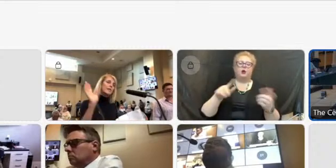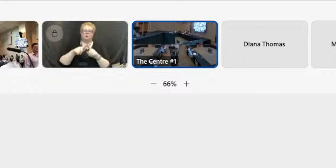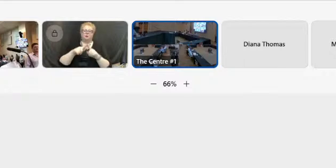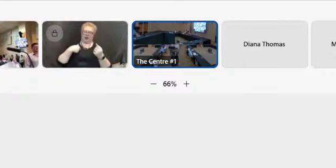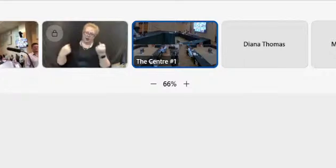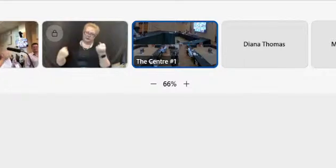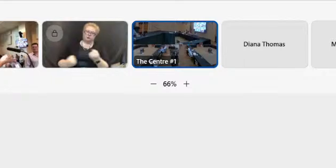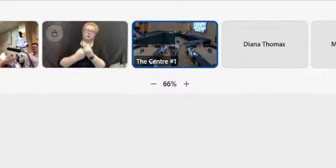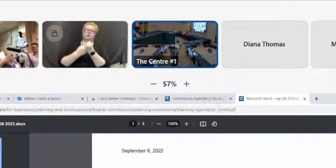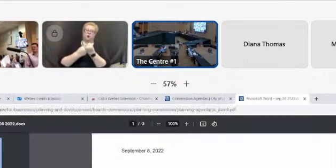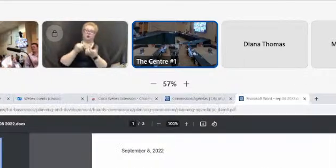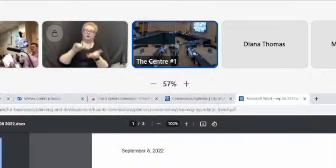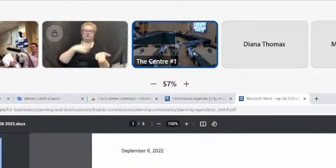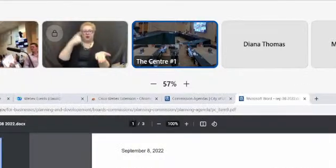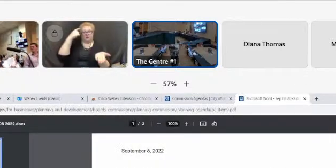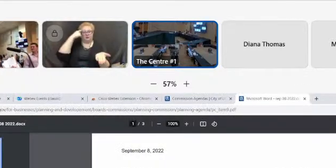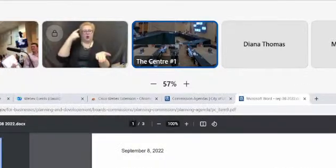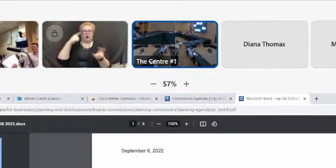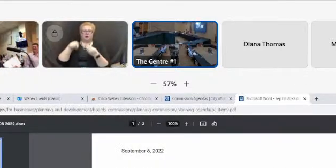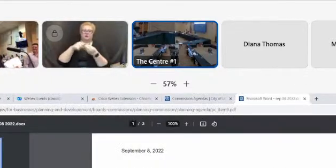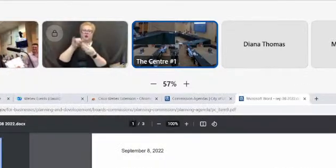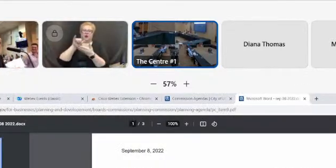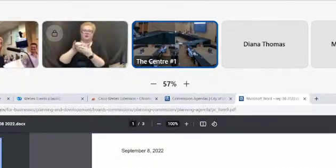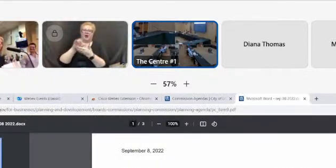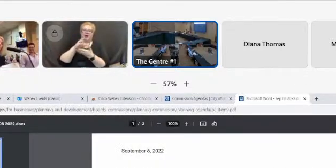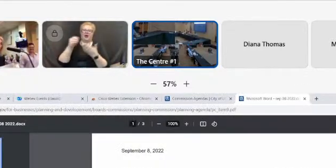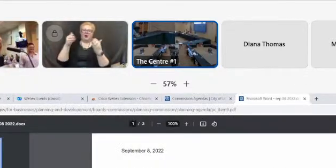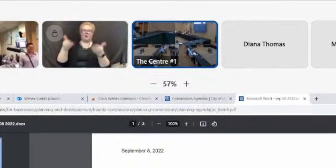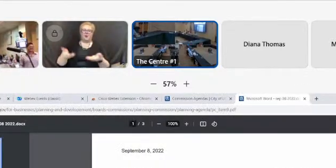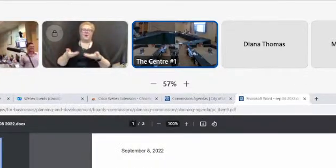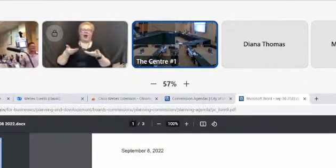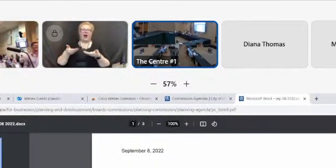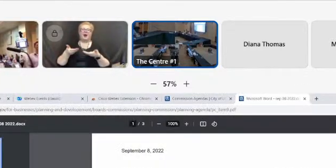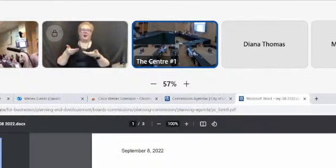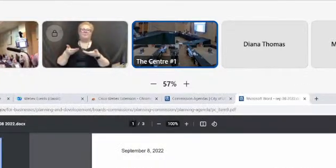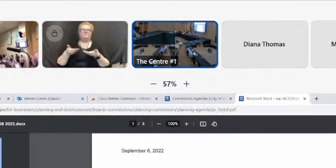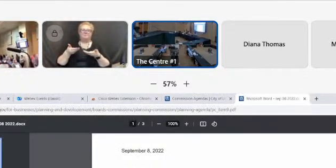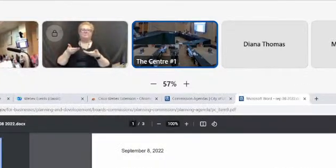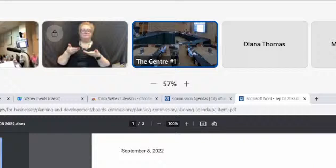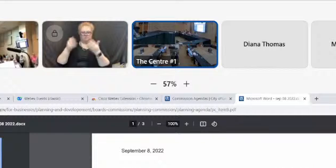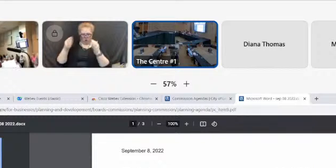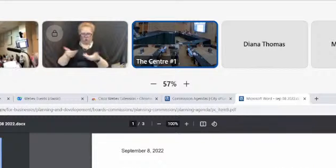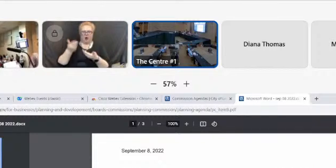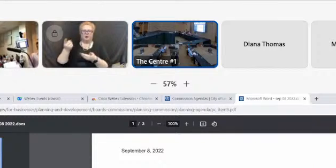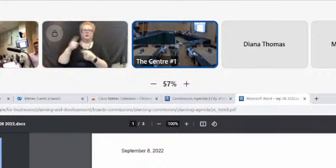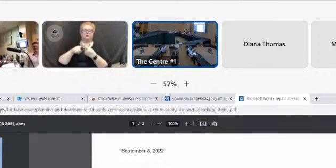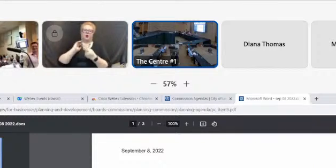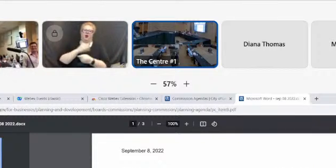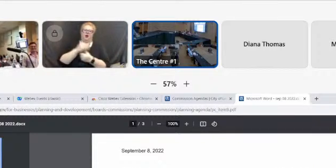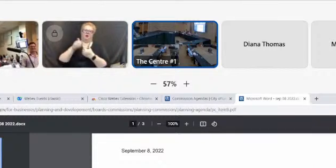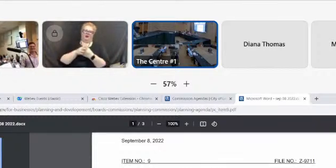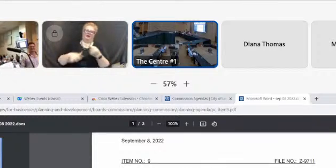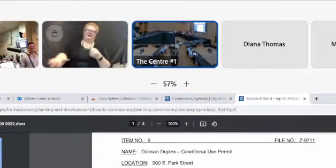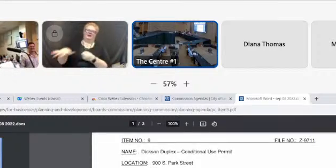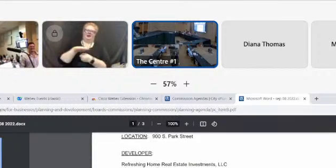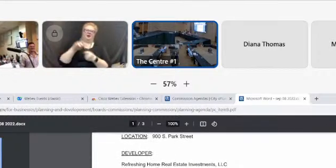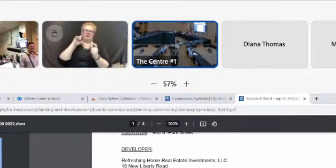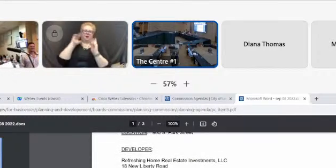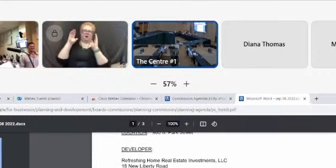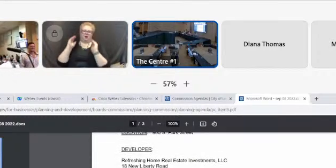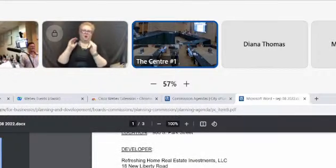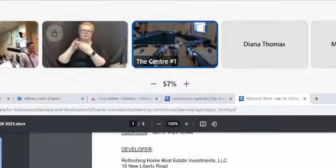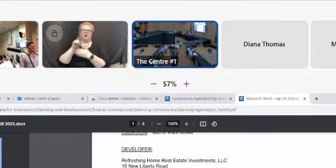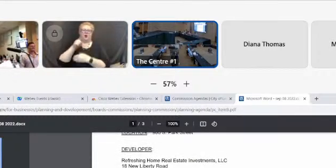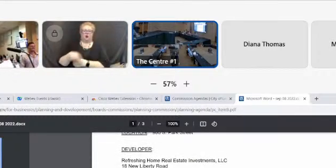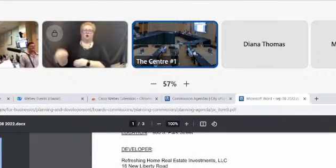it, and welcome him to the neighborhood. And I hope that you all, as the